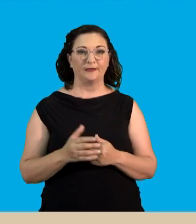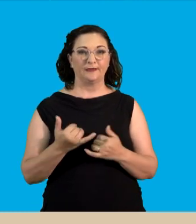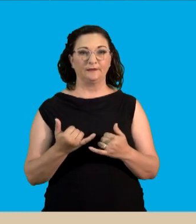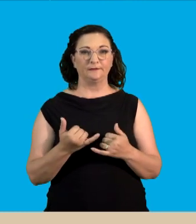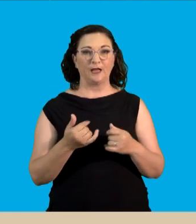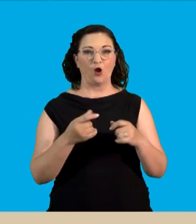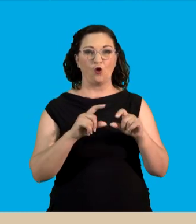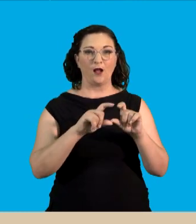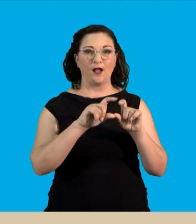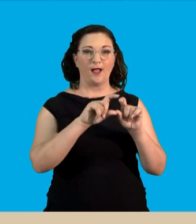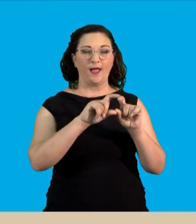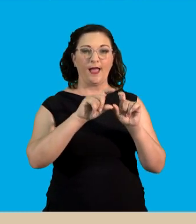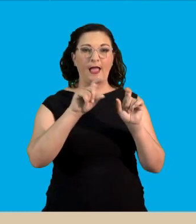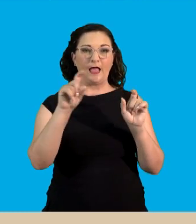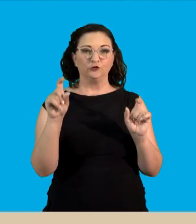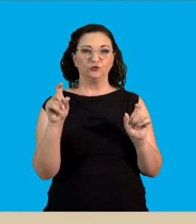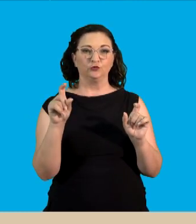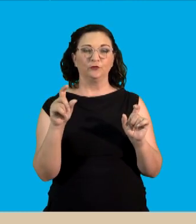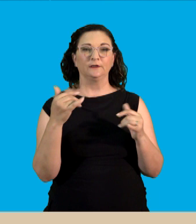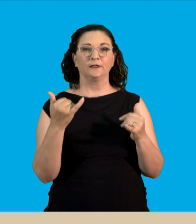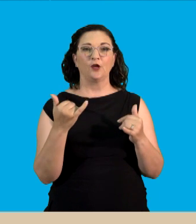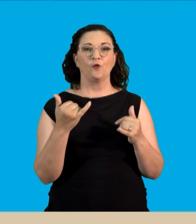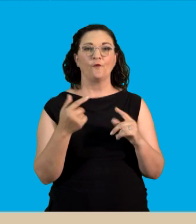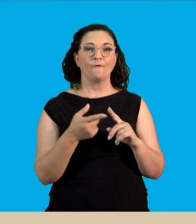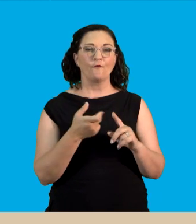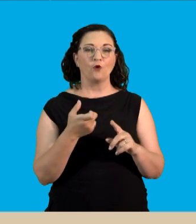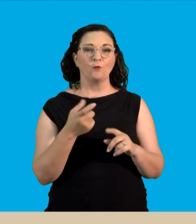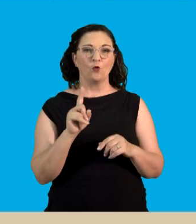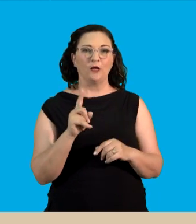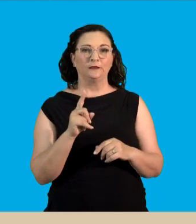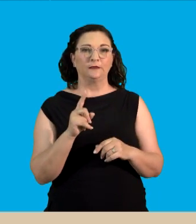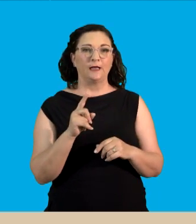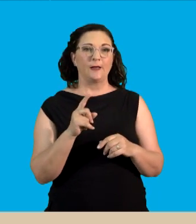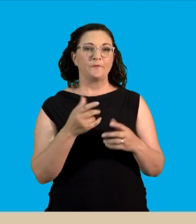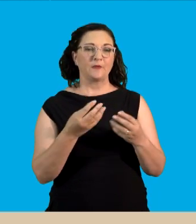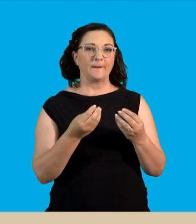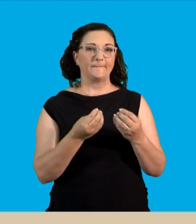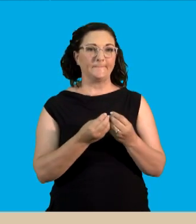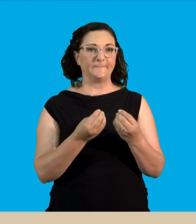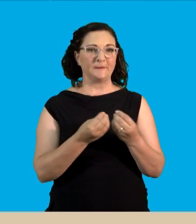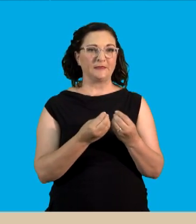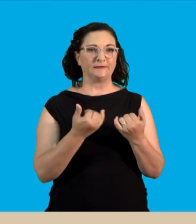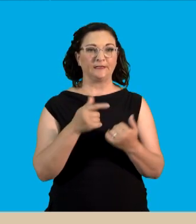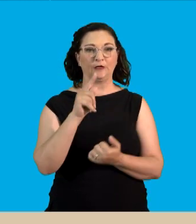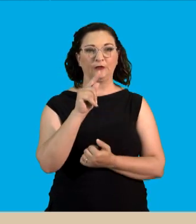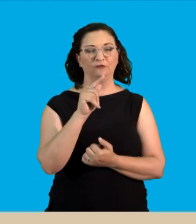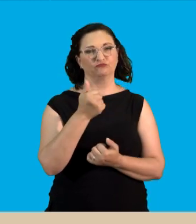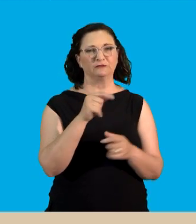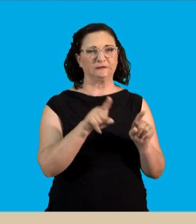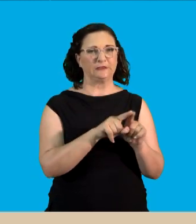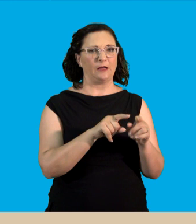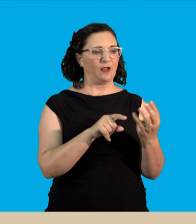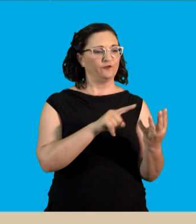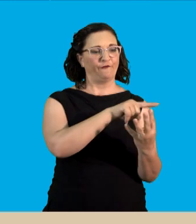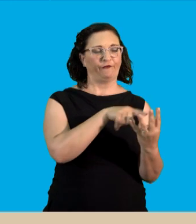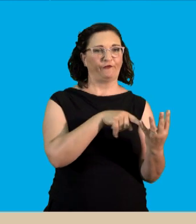the asteroids, then they are made from materials similar to the material of terrestrial planets,